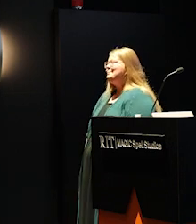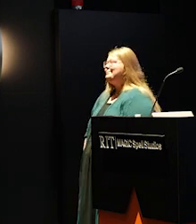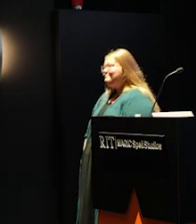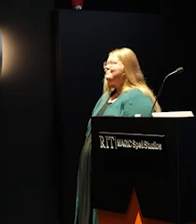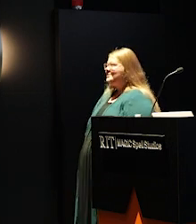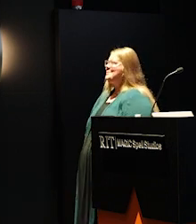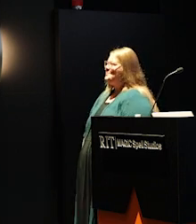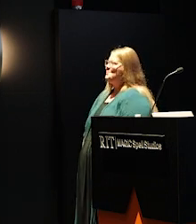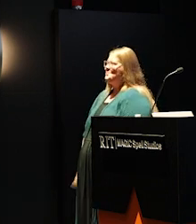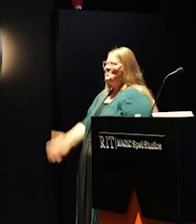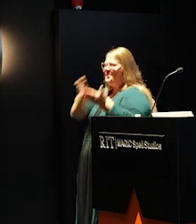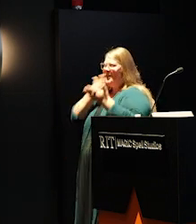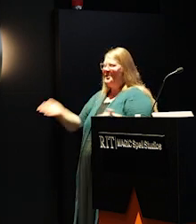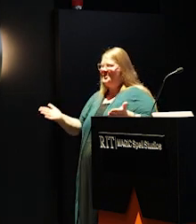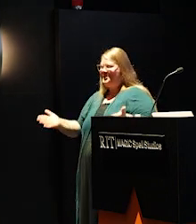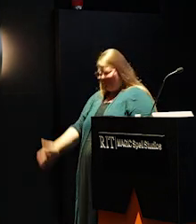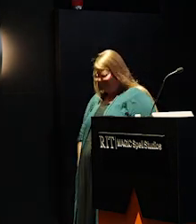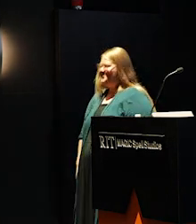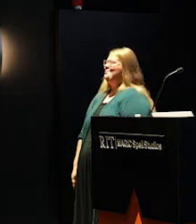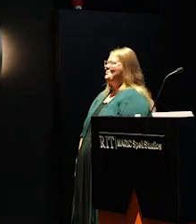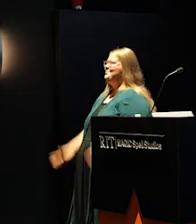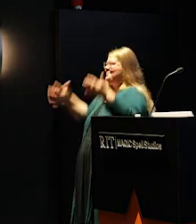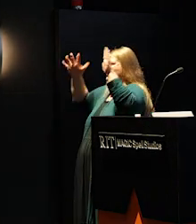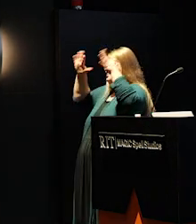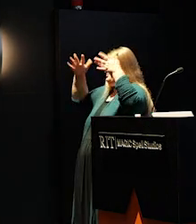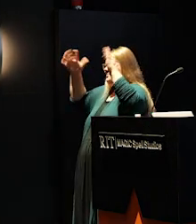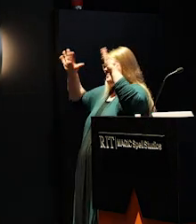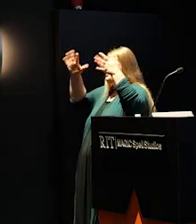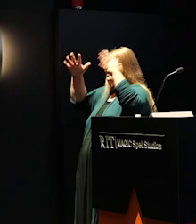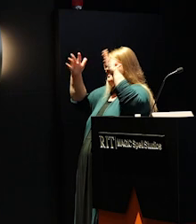yeah, I thank you very, very much.